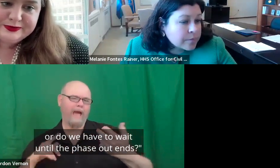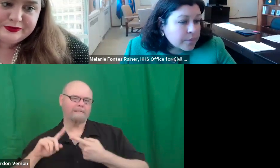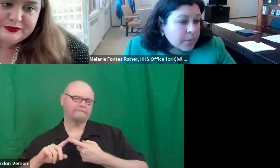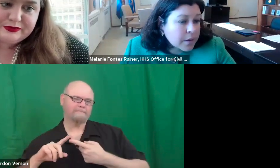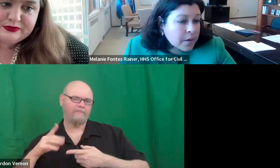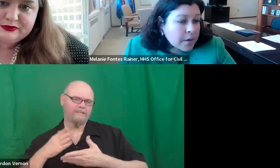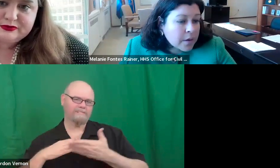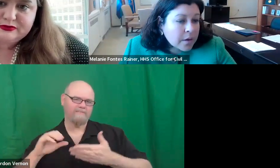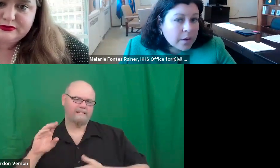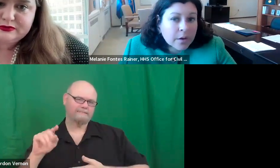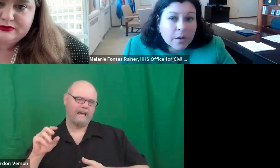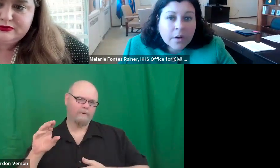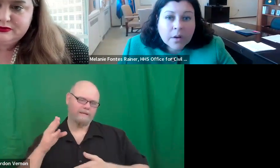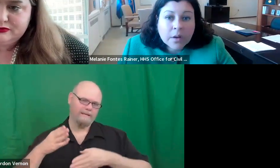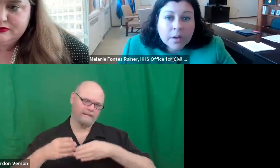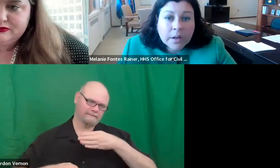ends?